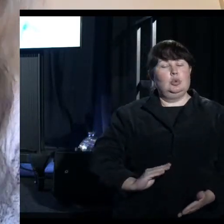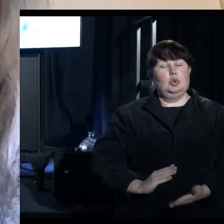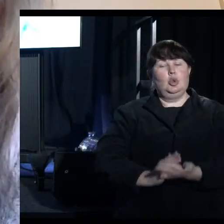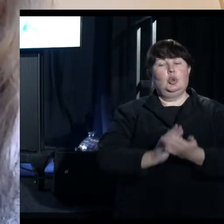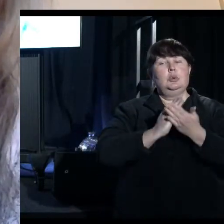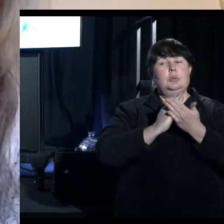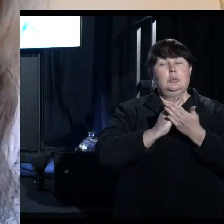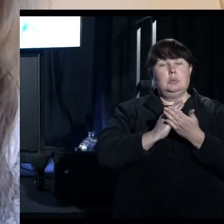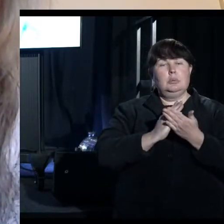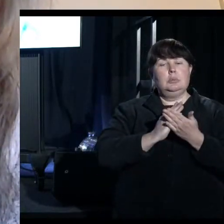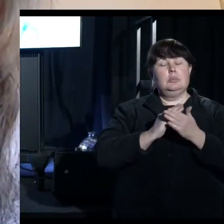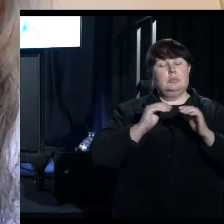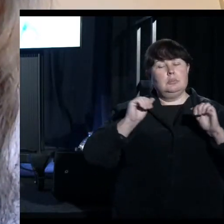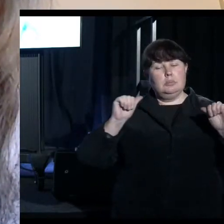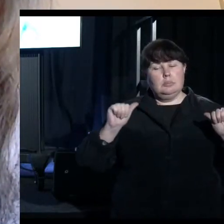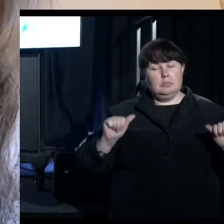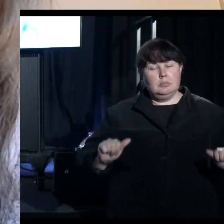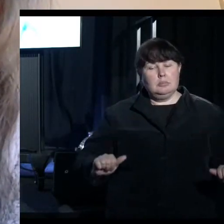Thank you.